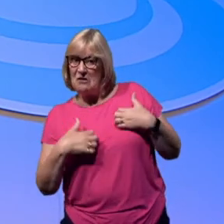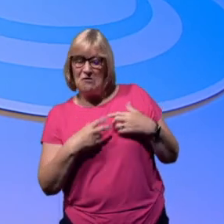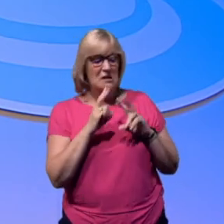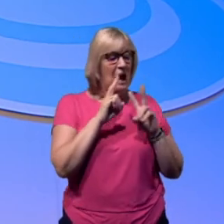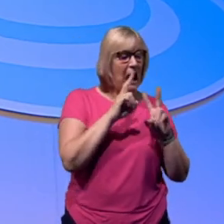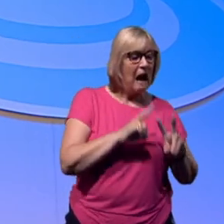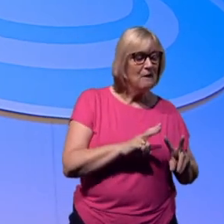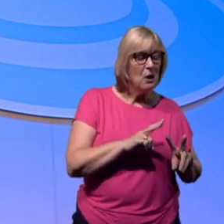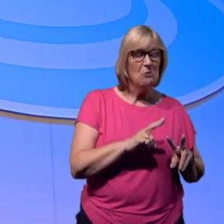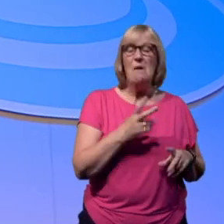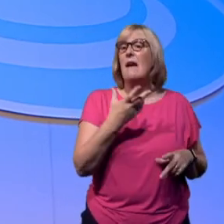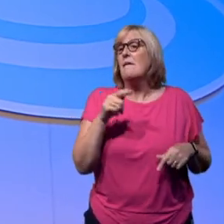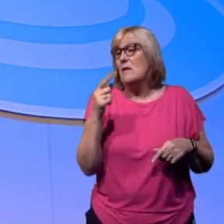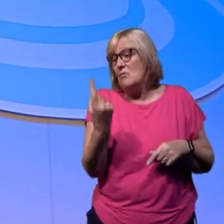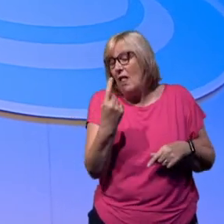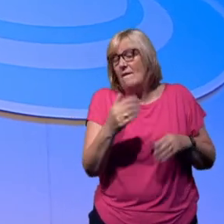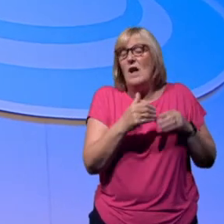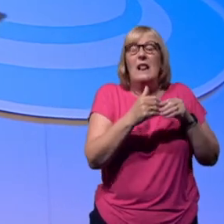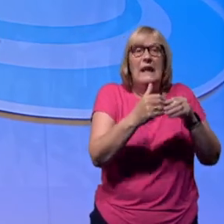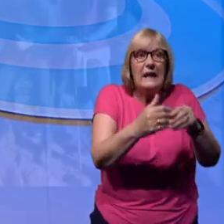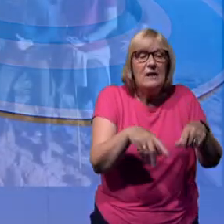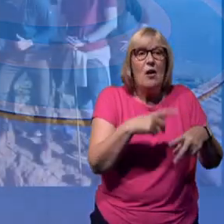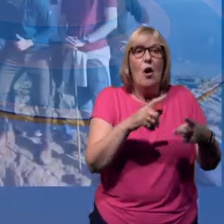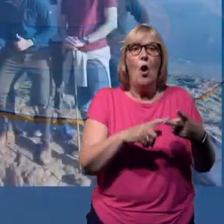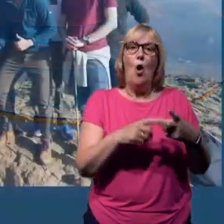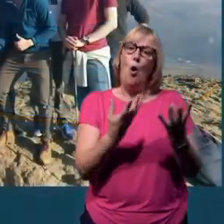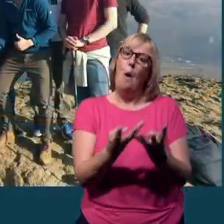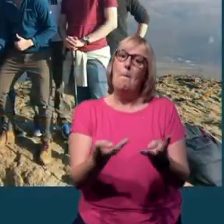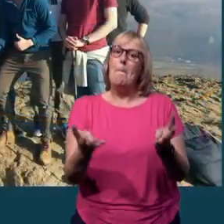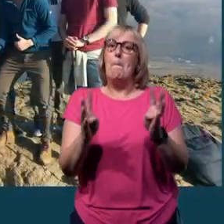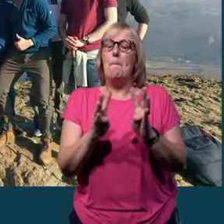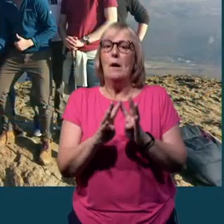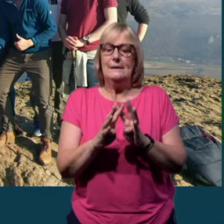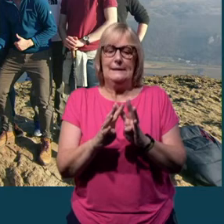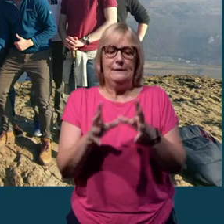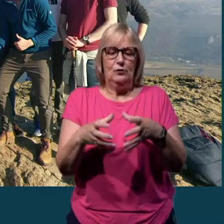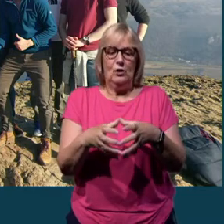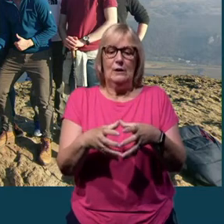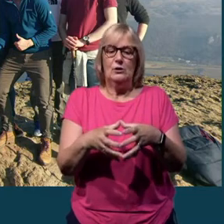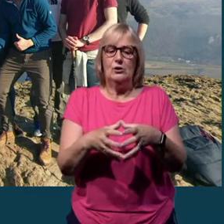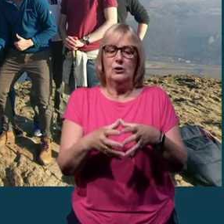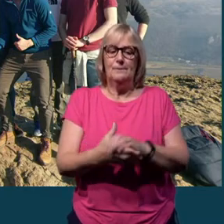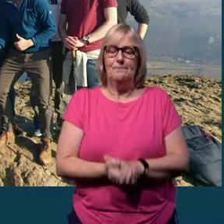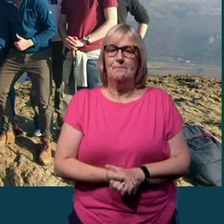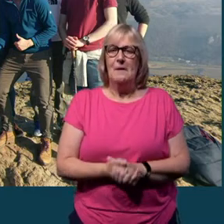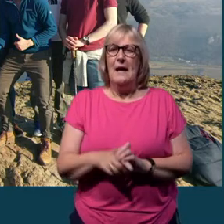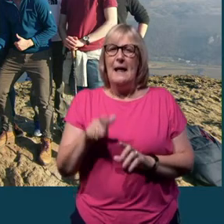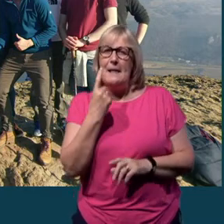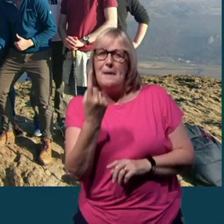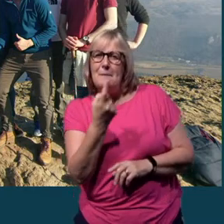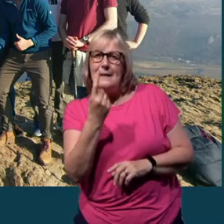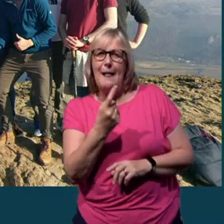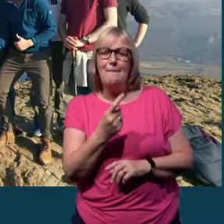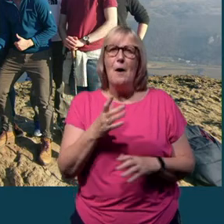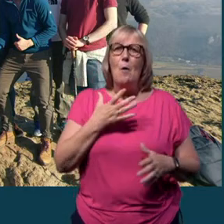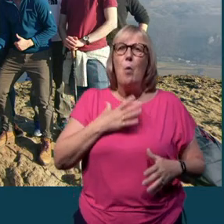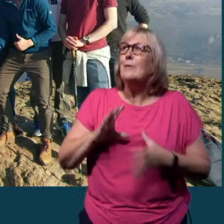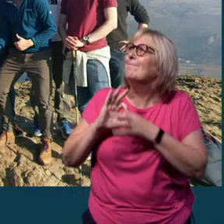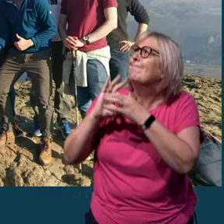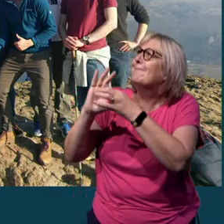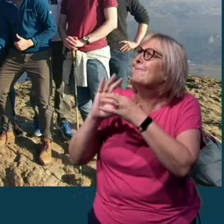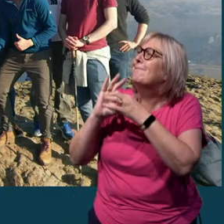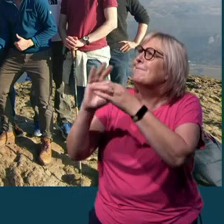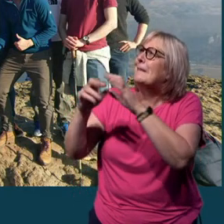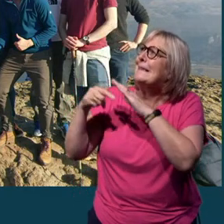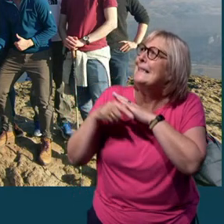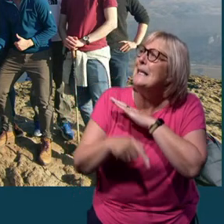for leaders, but also for the body of the church who want to deepen their walk with the Lord. So do have a look